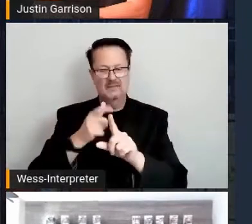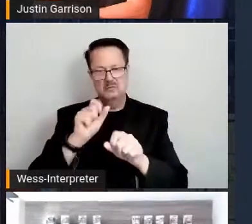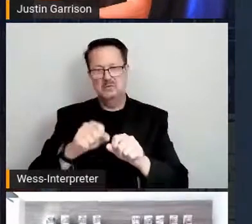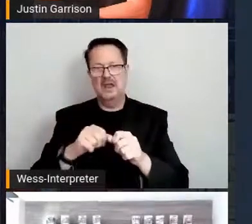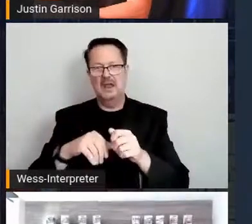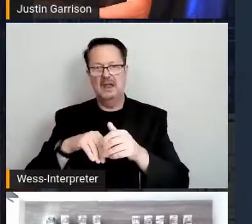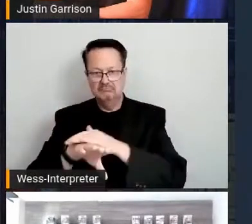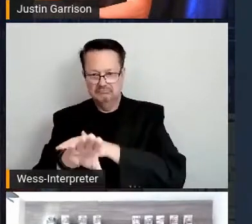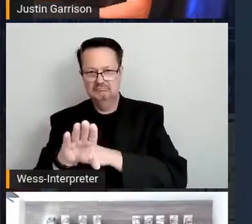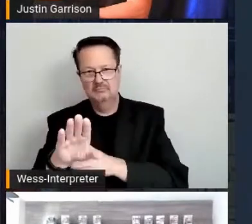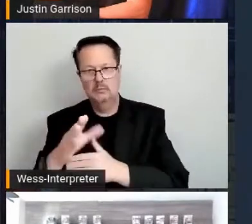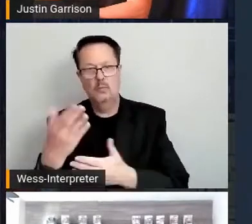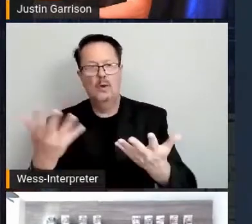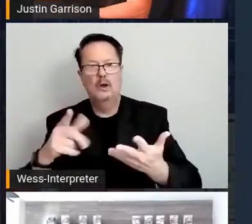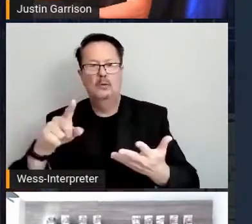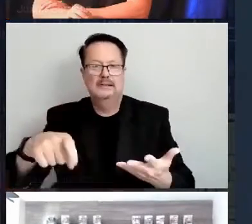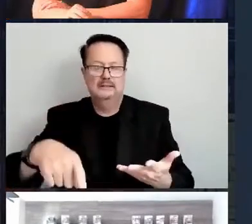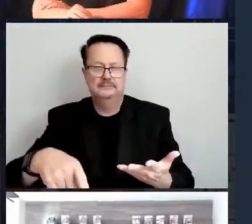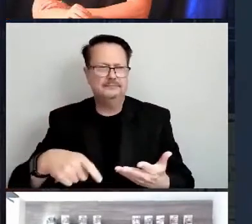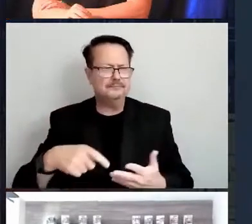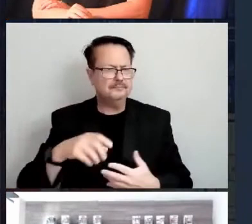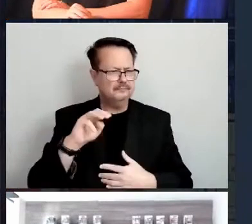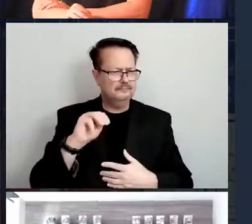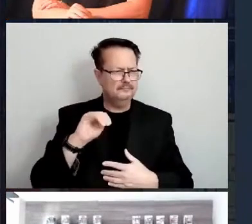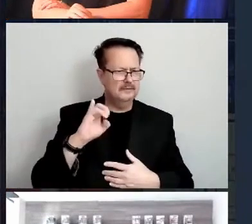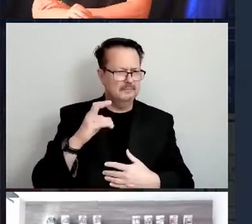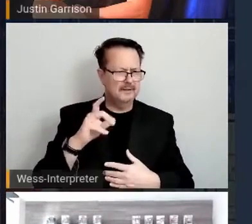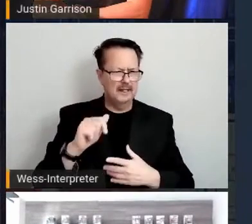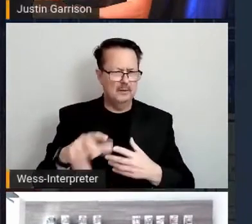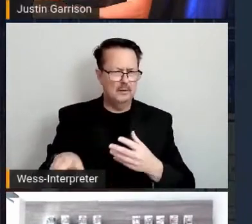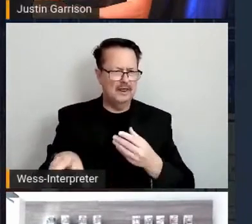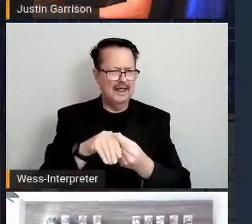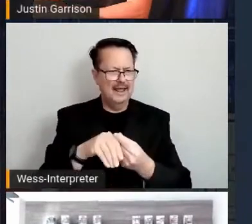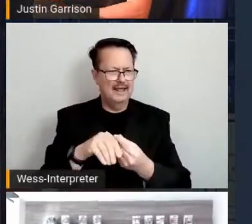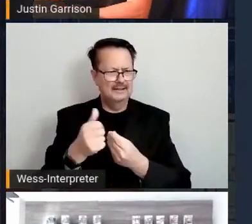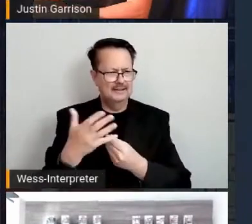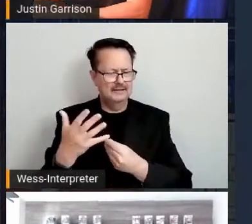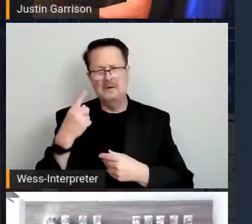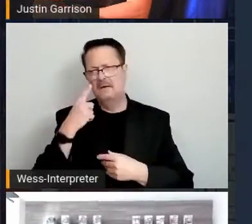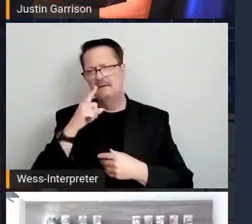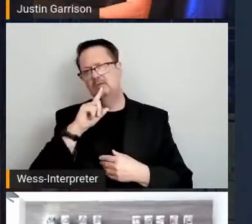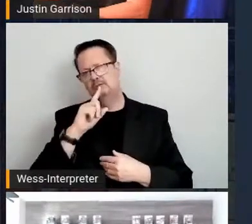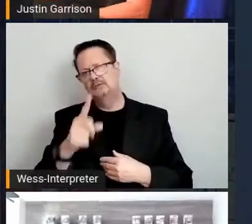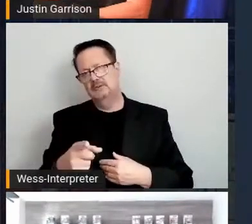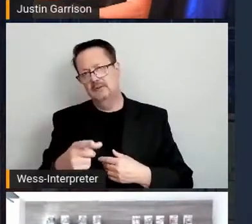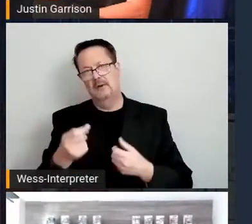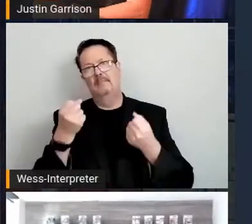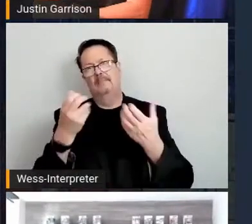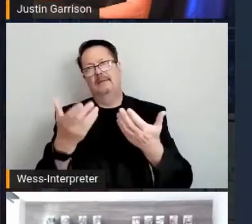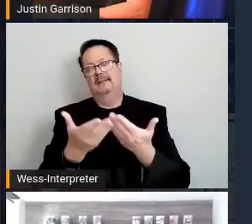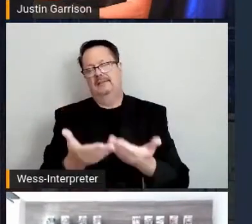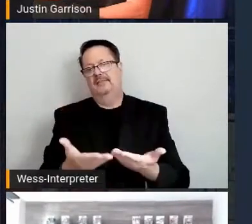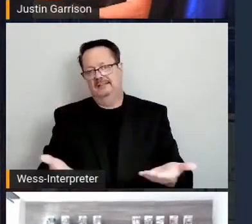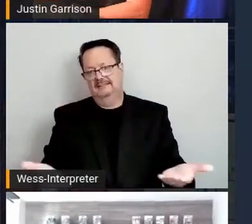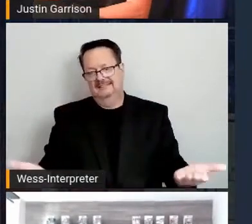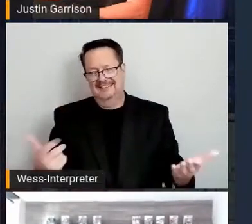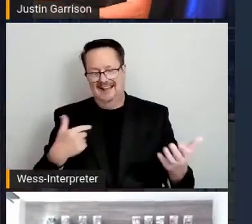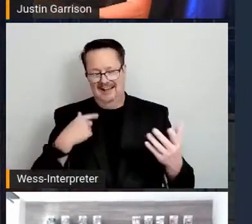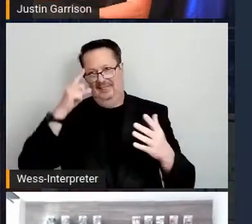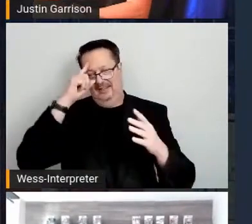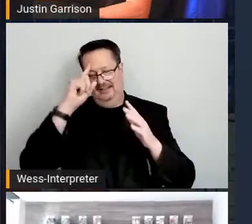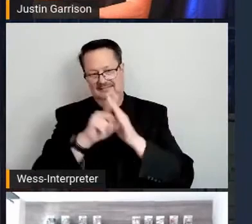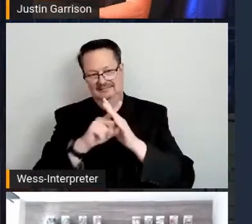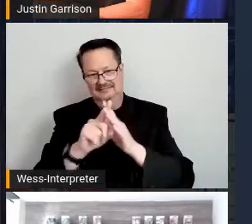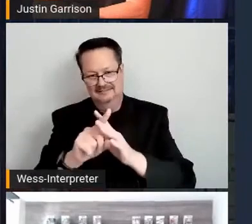need. Mikhail, is there anything you want to add to that? Oh, for sure. There are many things that I thought